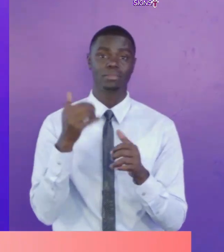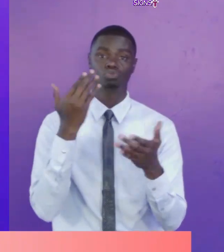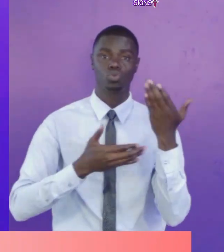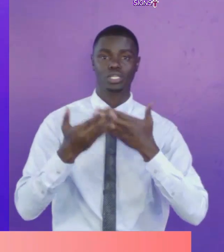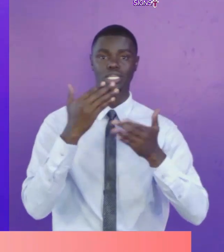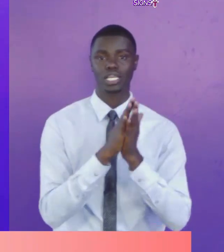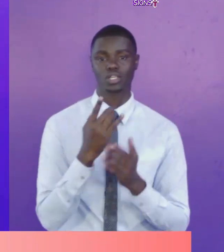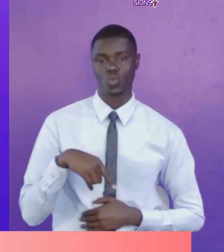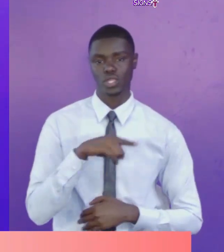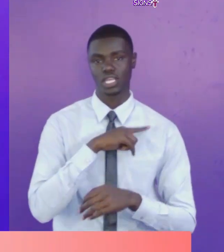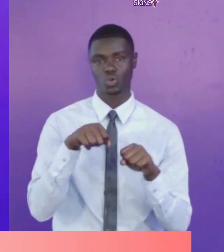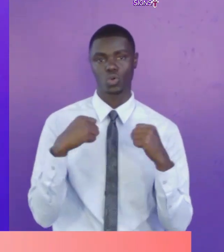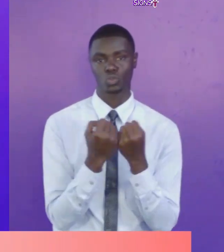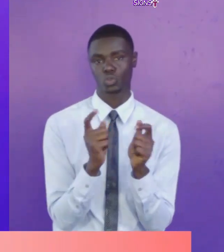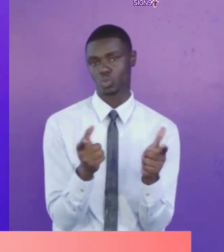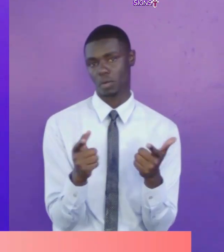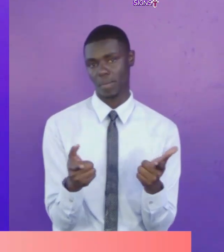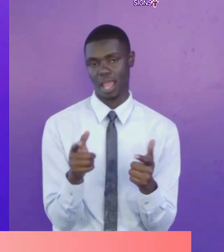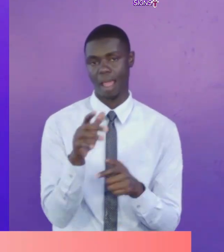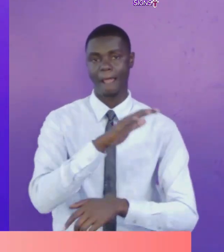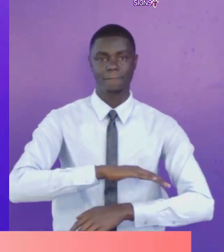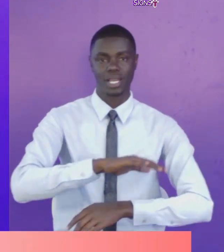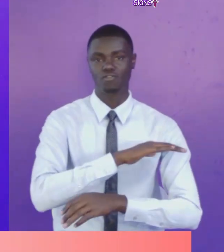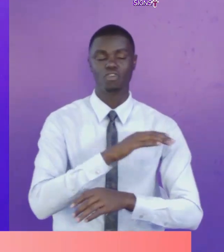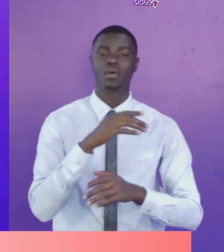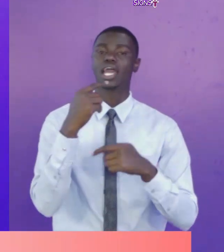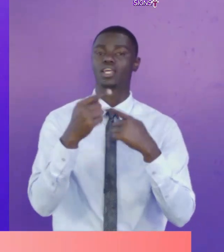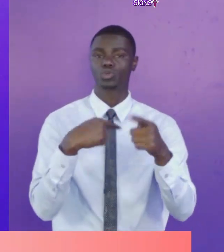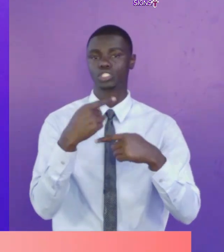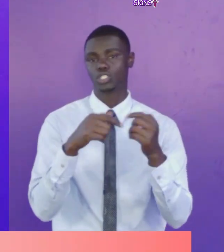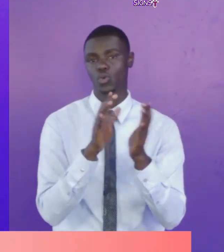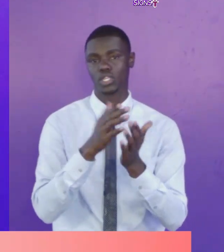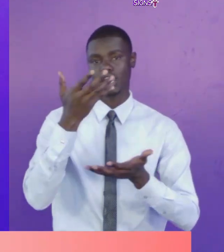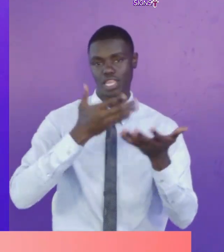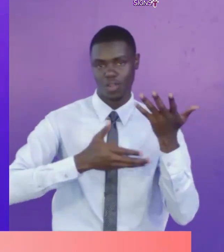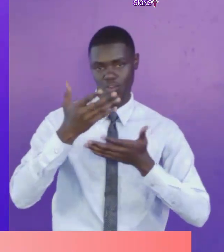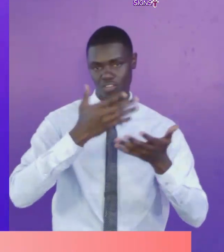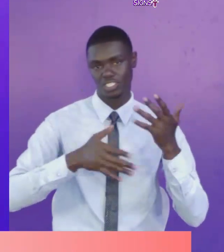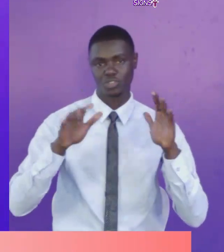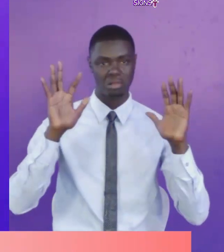on our social media platforms and let this conversation continue. Bye for now.